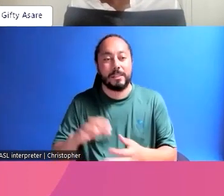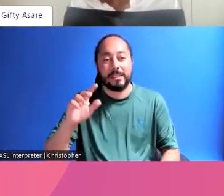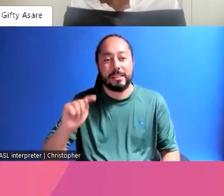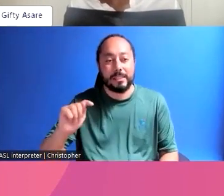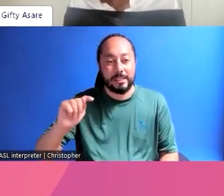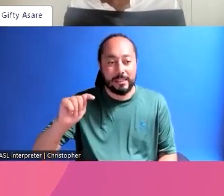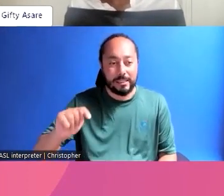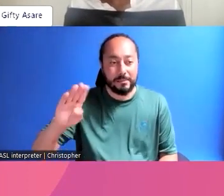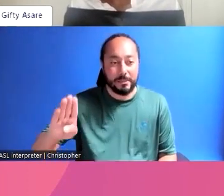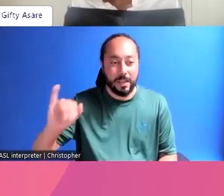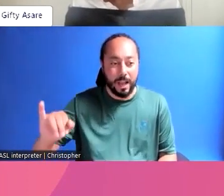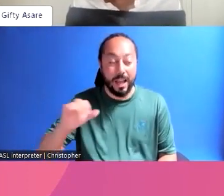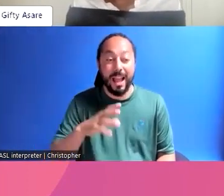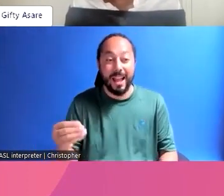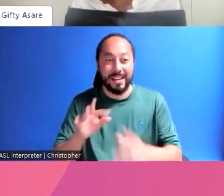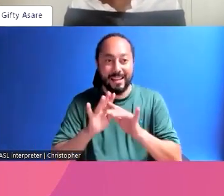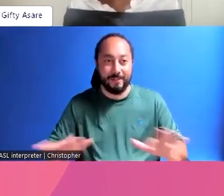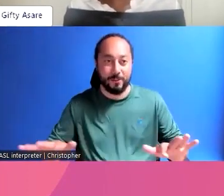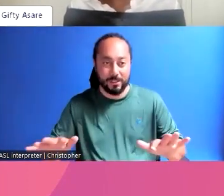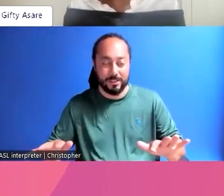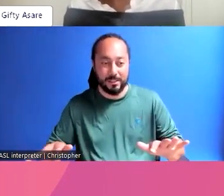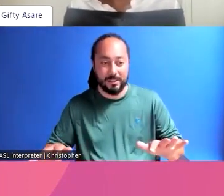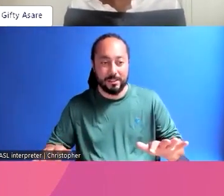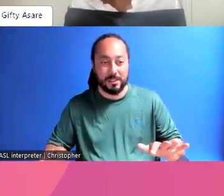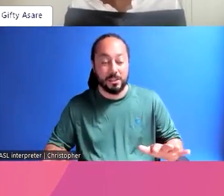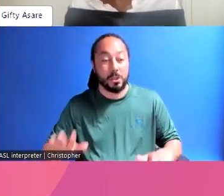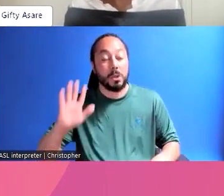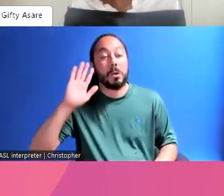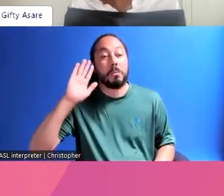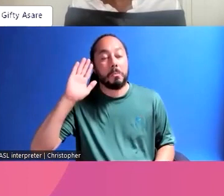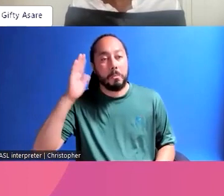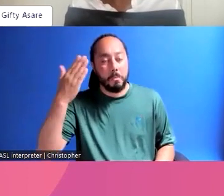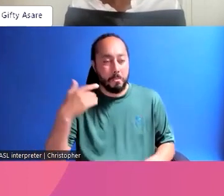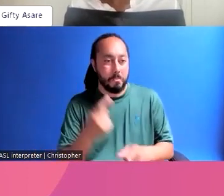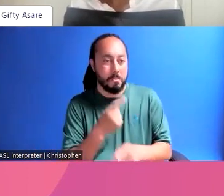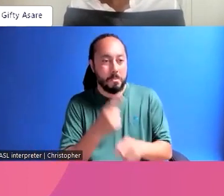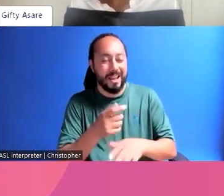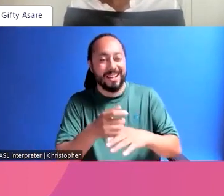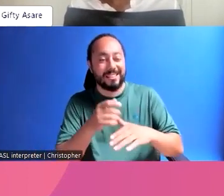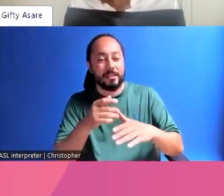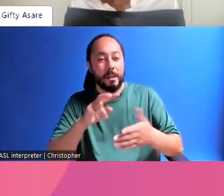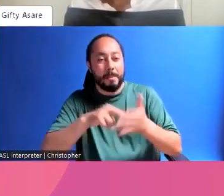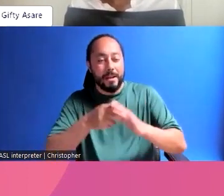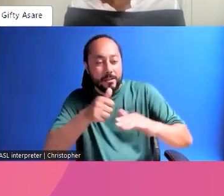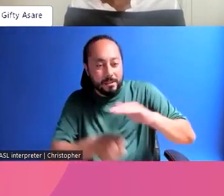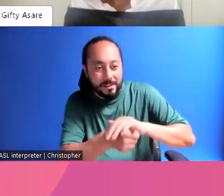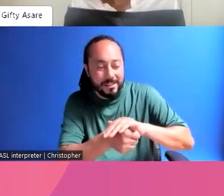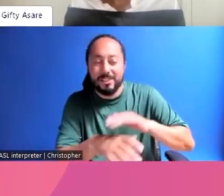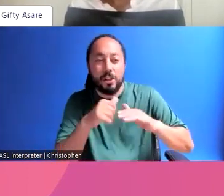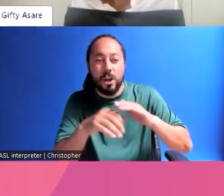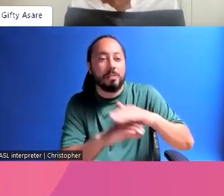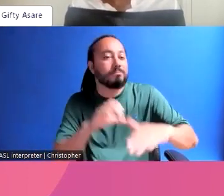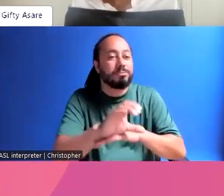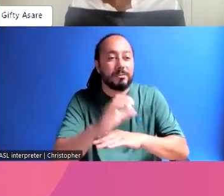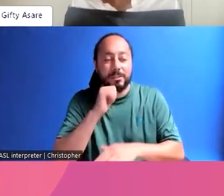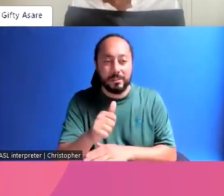diversity. So while it can come through implicitly, it is not explicit. So that's definitely something to make